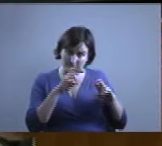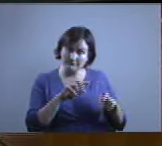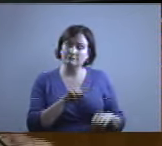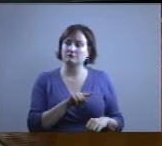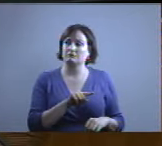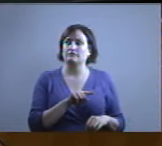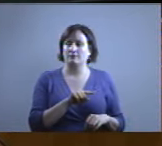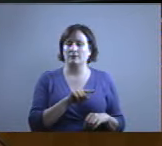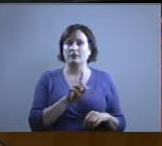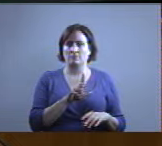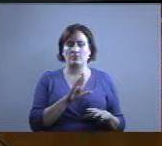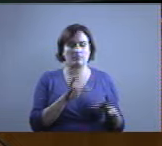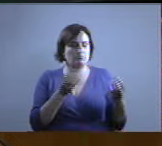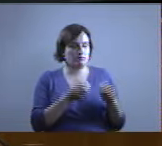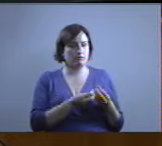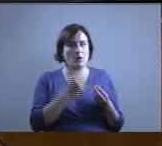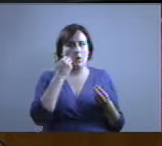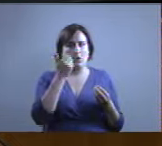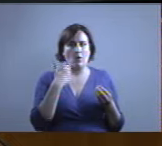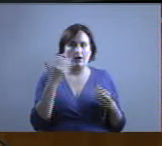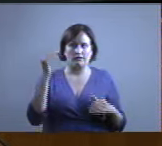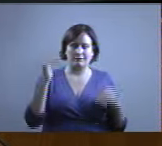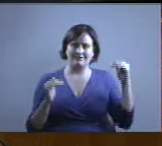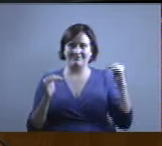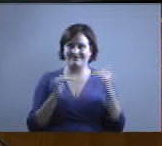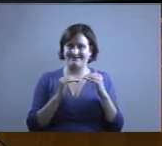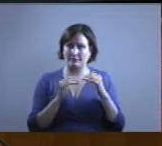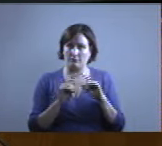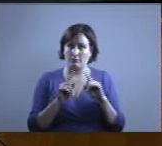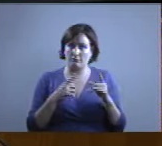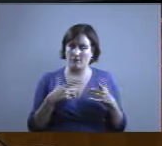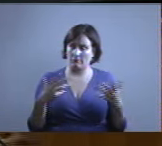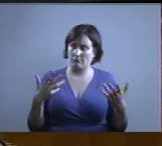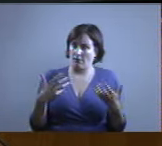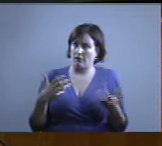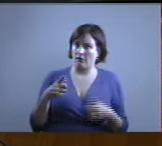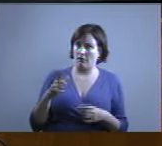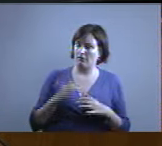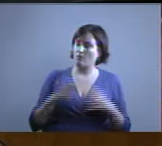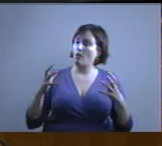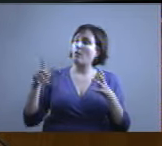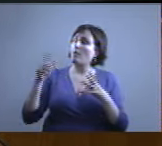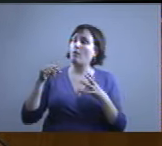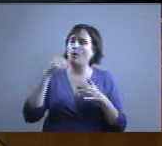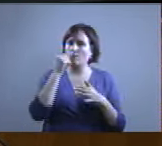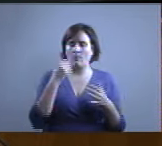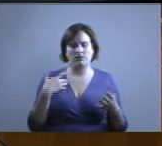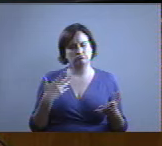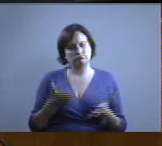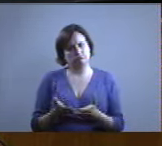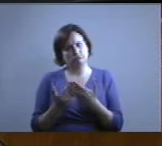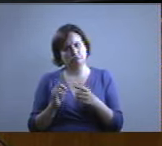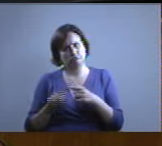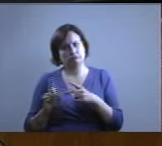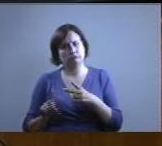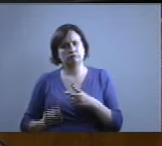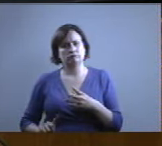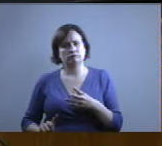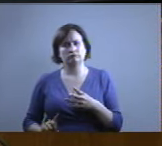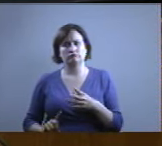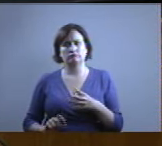of the playing field, it is absurd when it is the majority that is begging for redress. It does sound